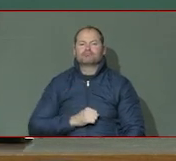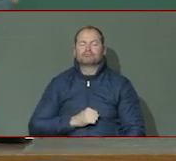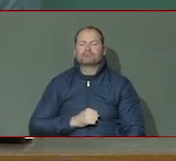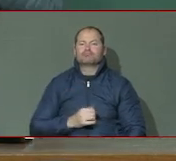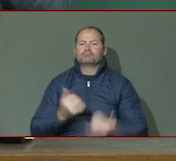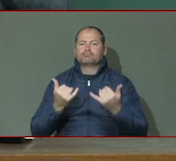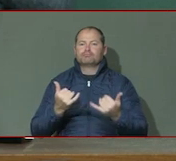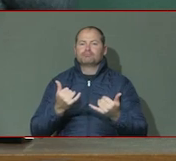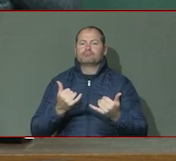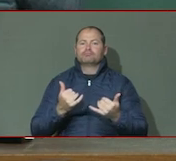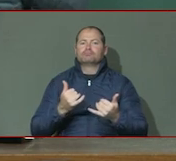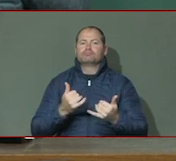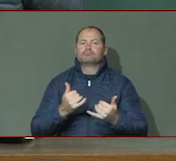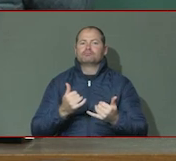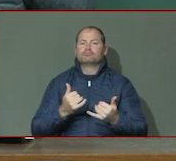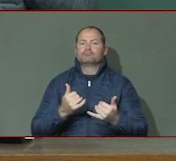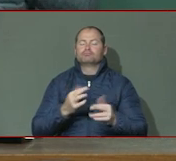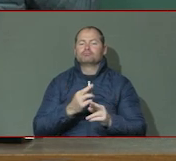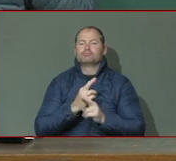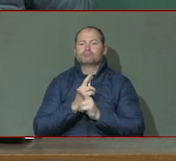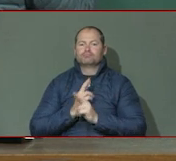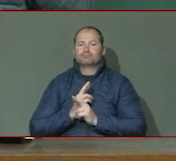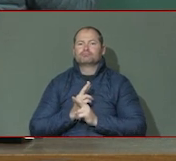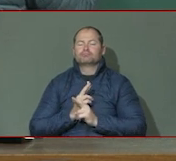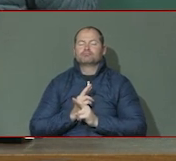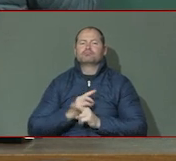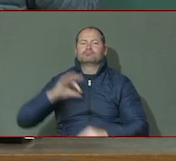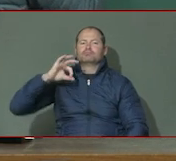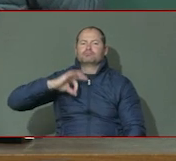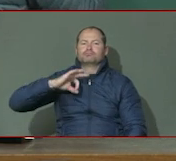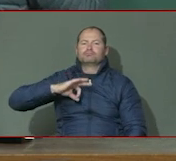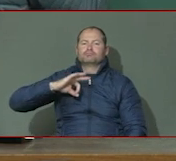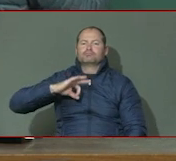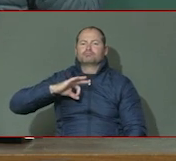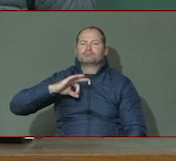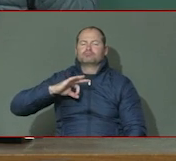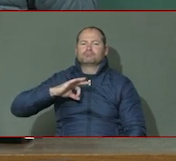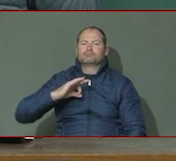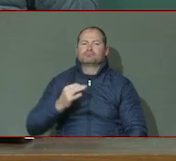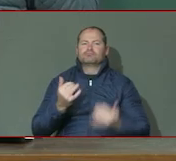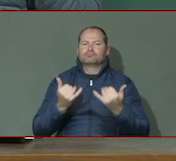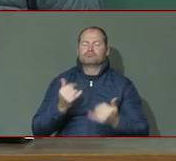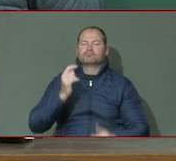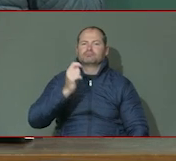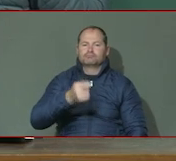income note, we have our dividends, we have paid